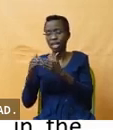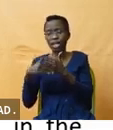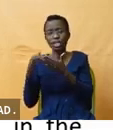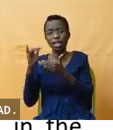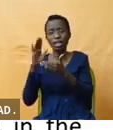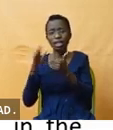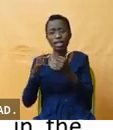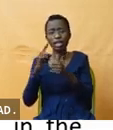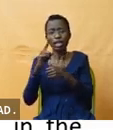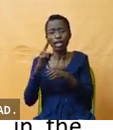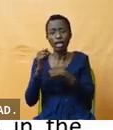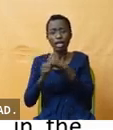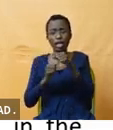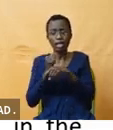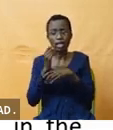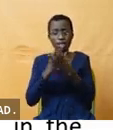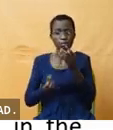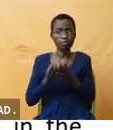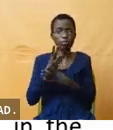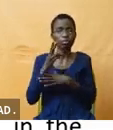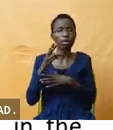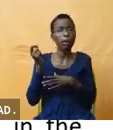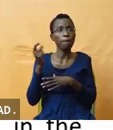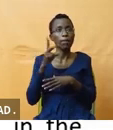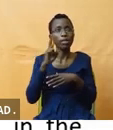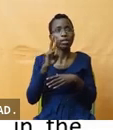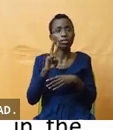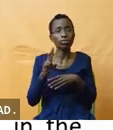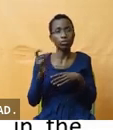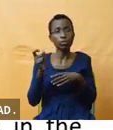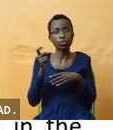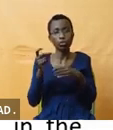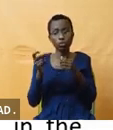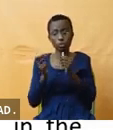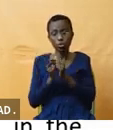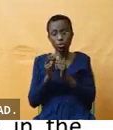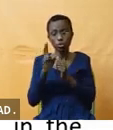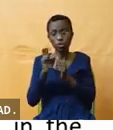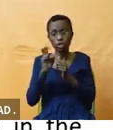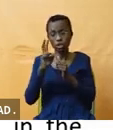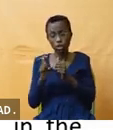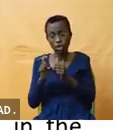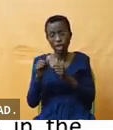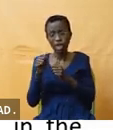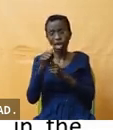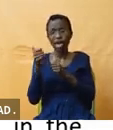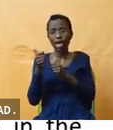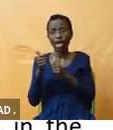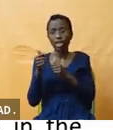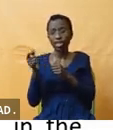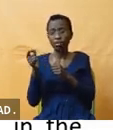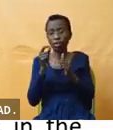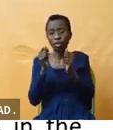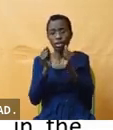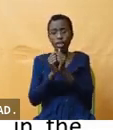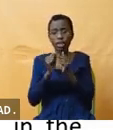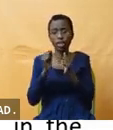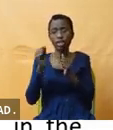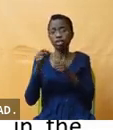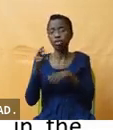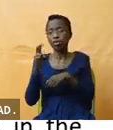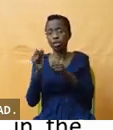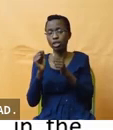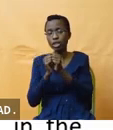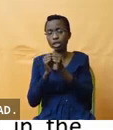2020. Some of them, I think the earliest I saw was in August 2019. So that brings out the issue of even the products that